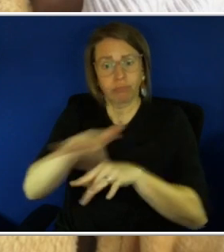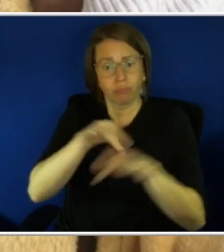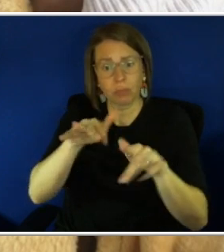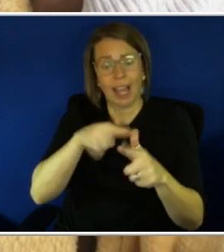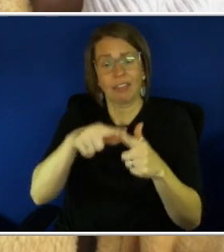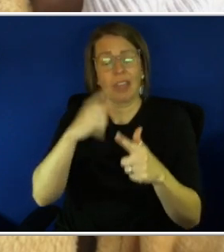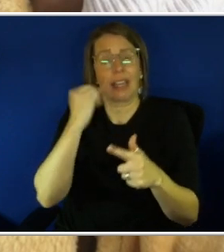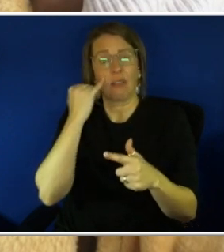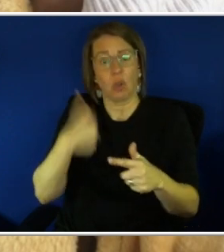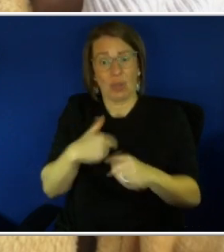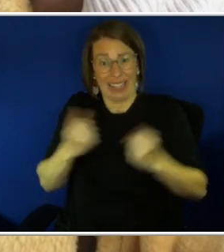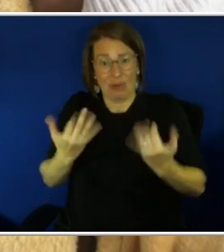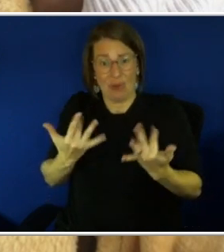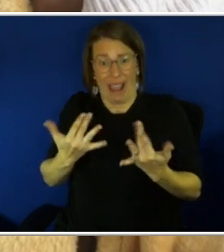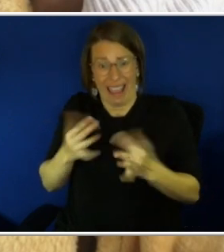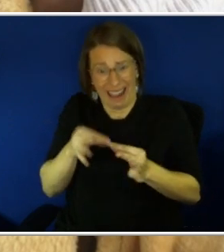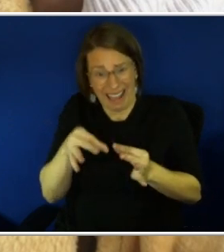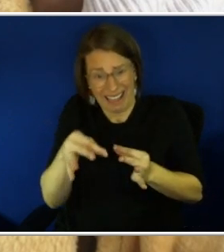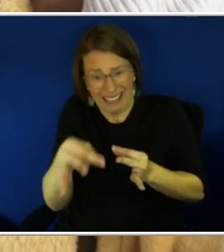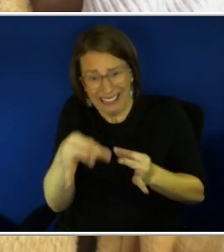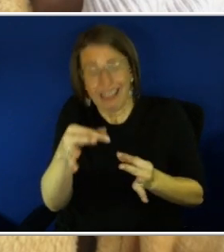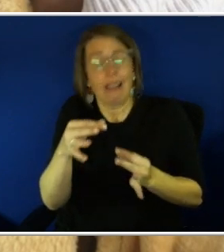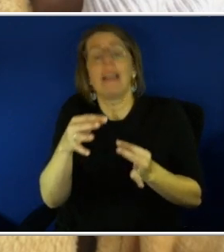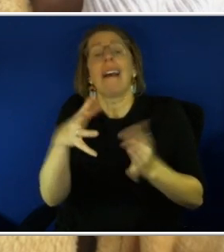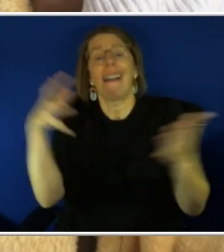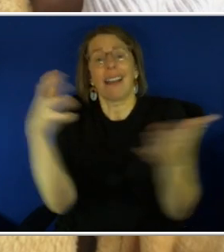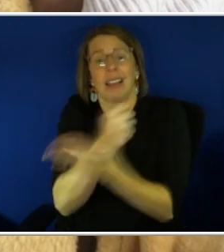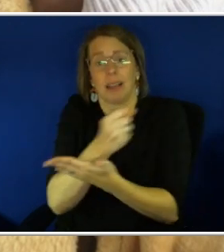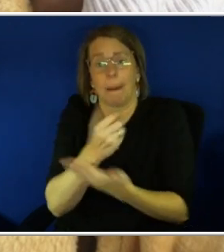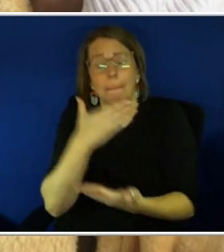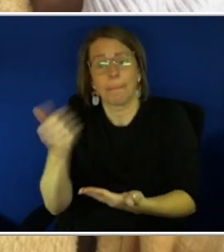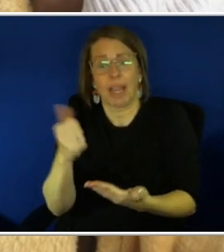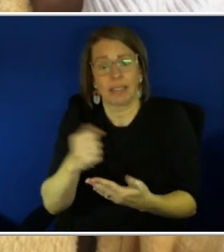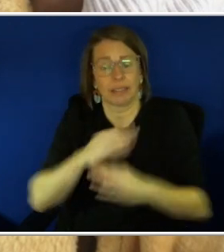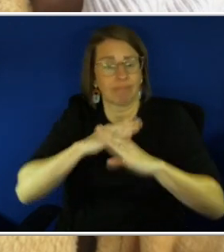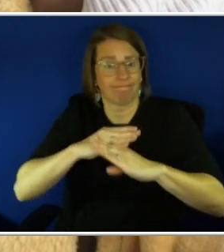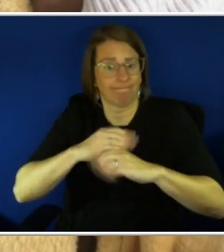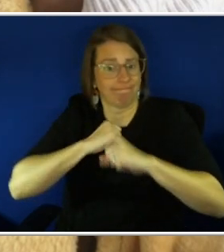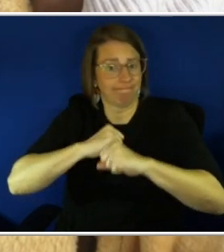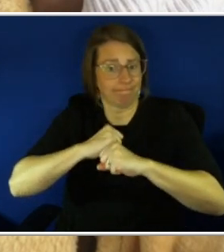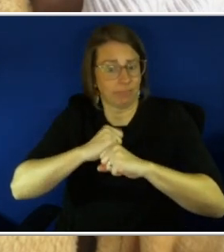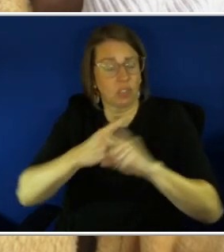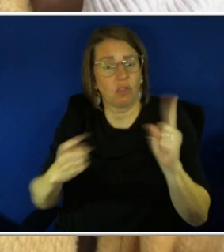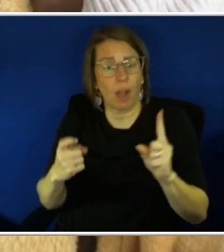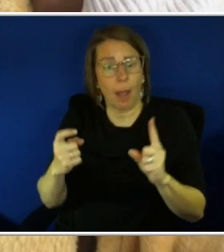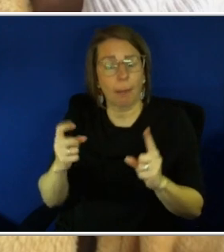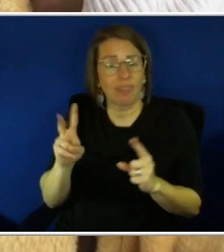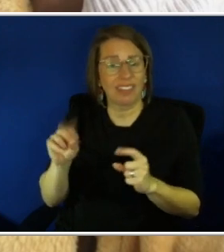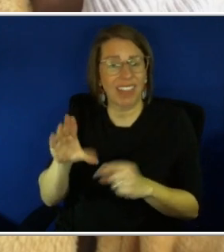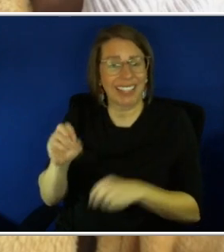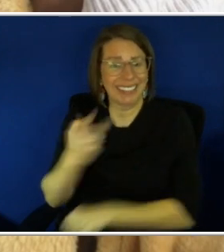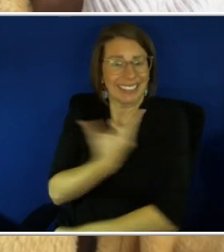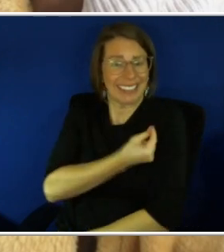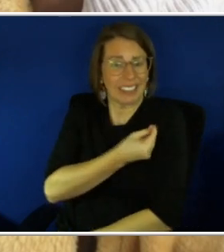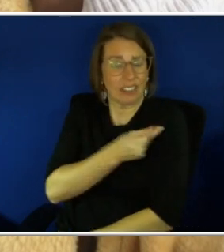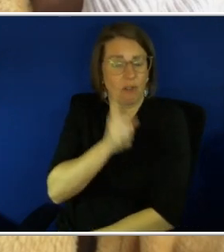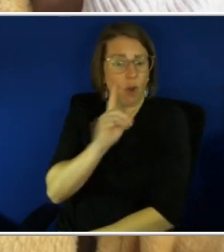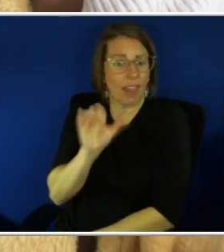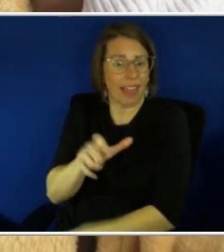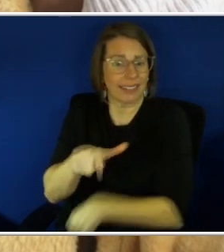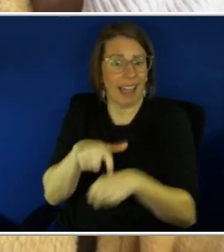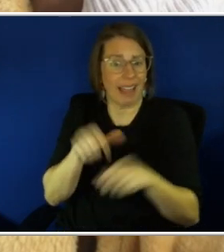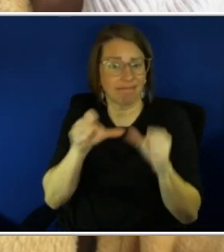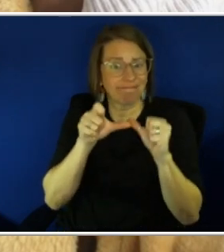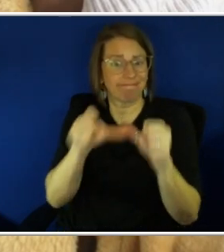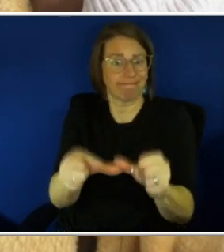wait that long, you will have probably the best immunity provided by the vaccine for that duration of time. And here we have an